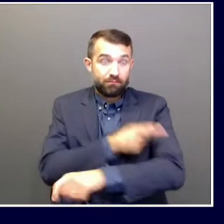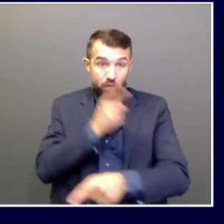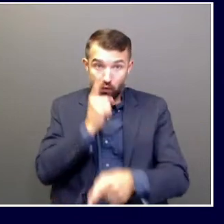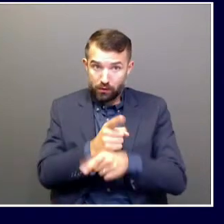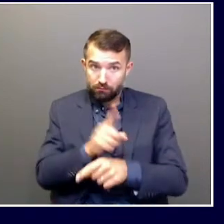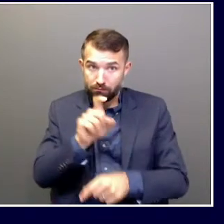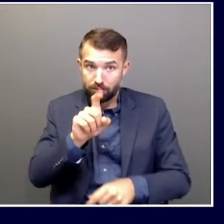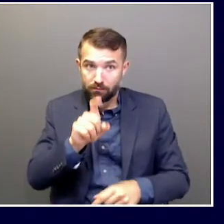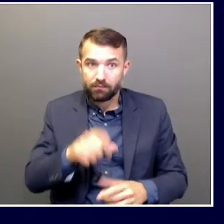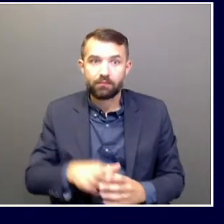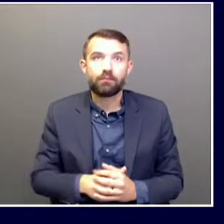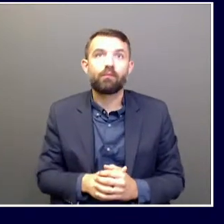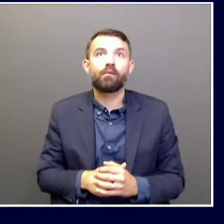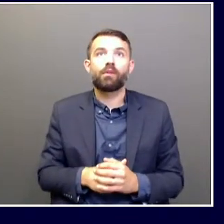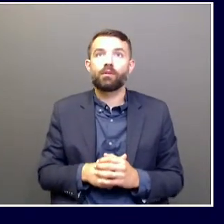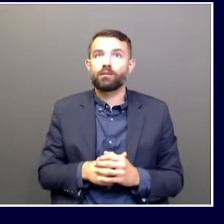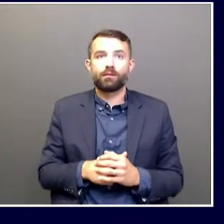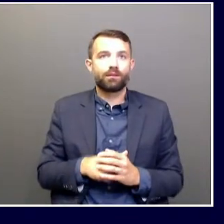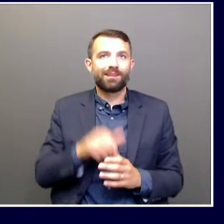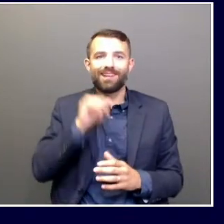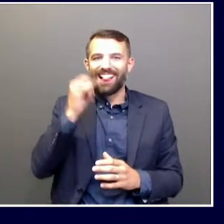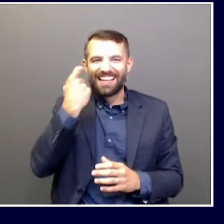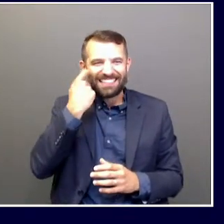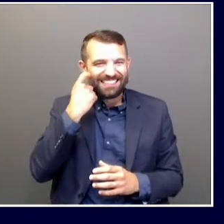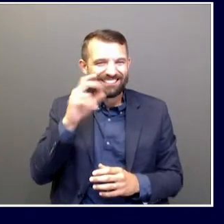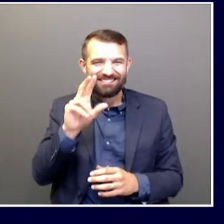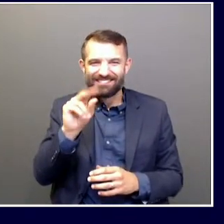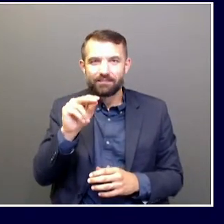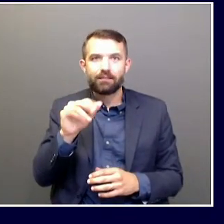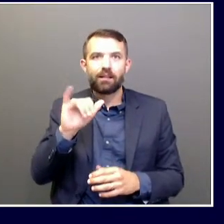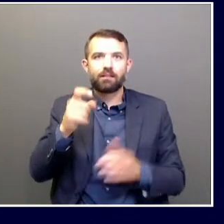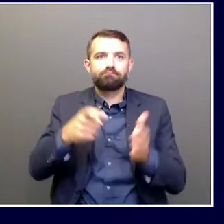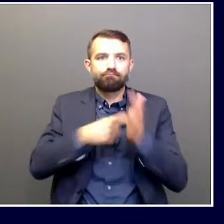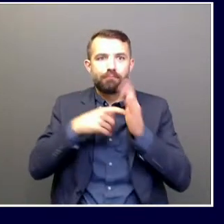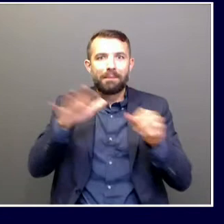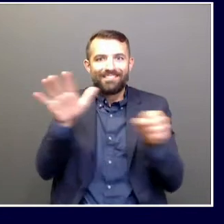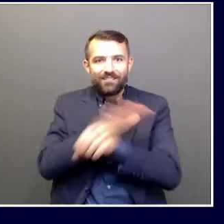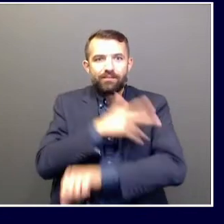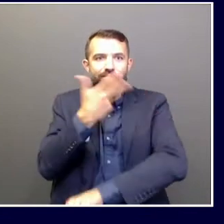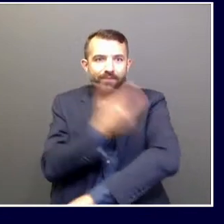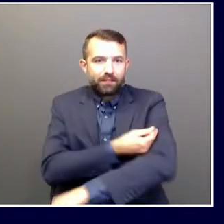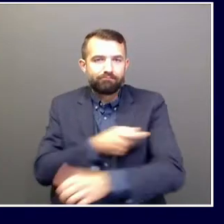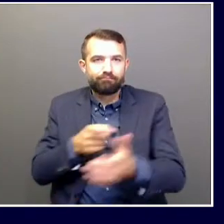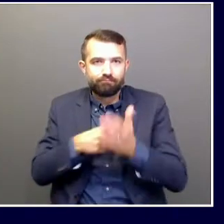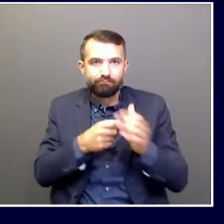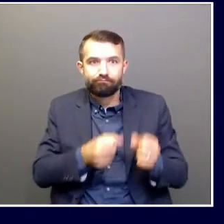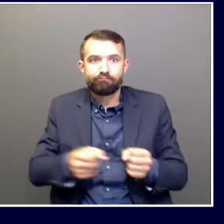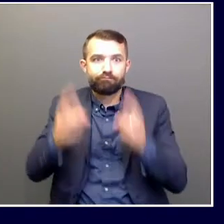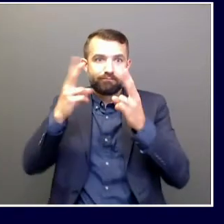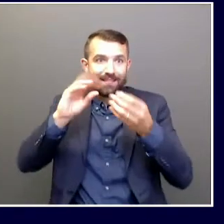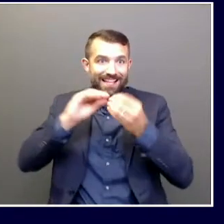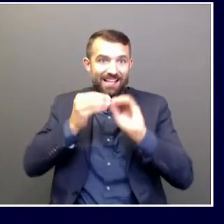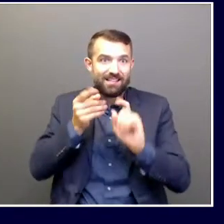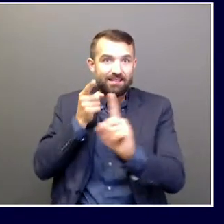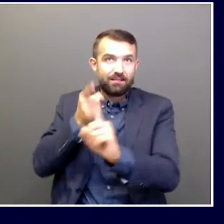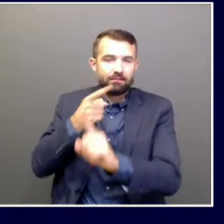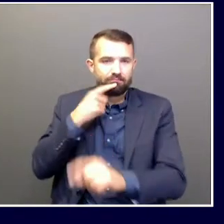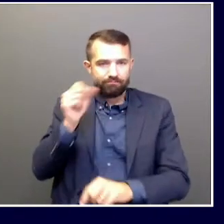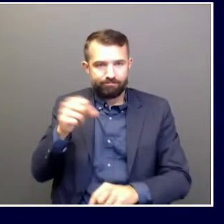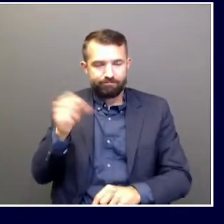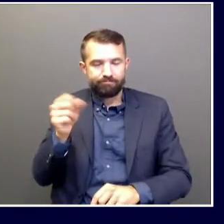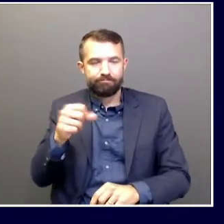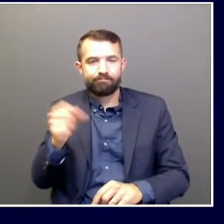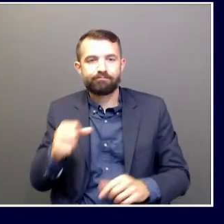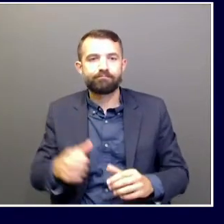was announced? Is accurate, yes. Okay, great, thank you. My second question, I think kind